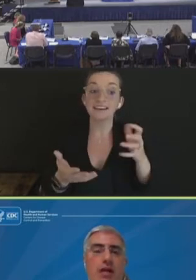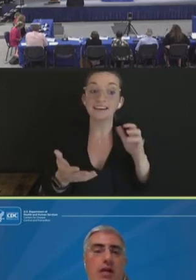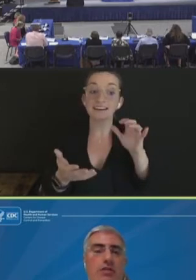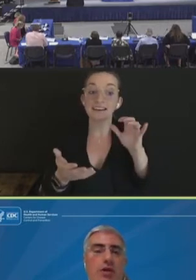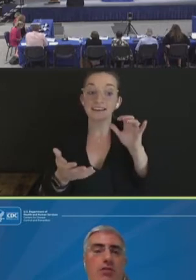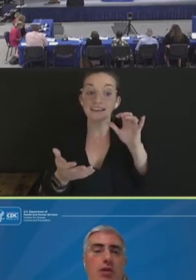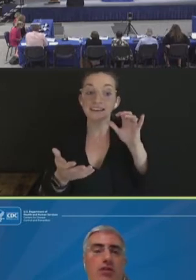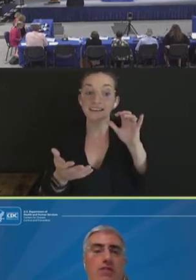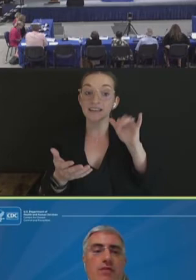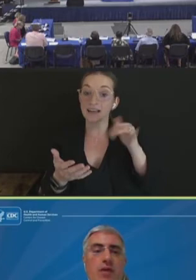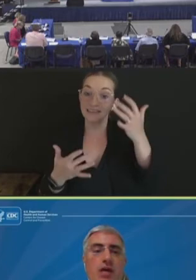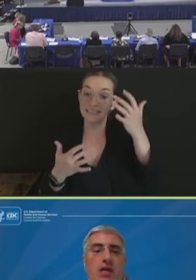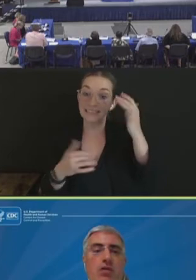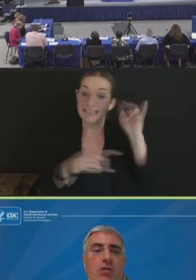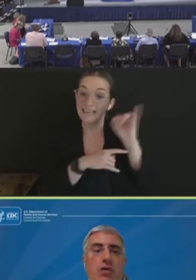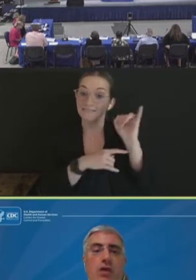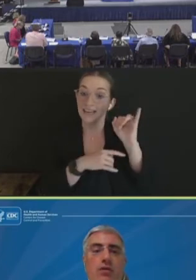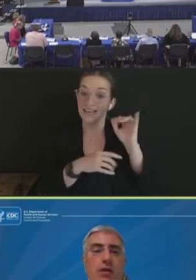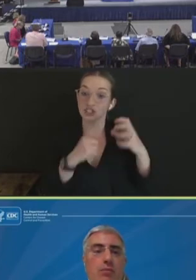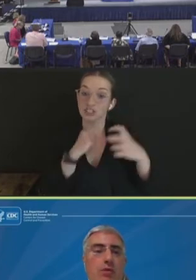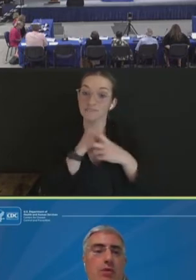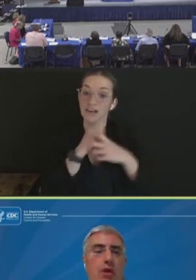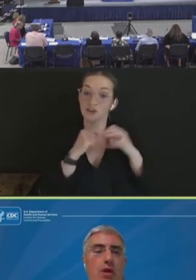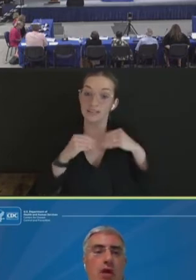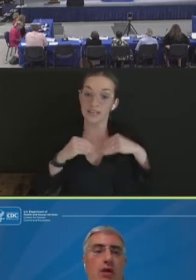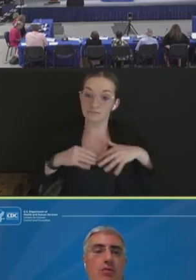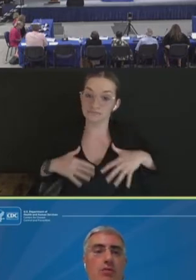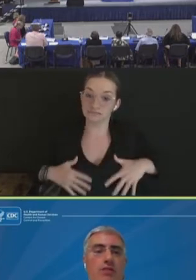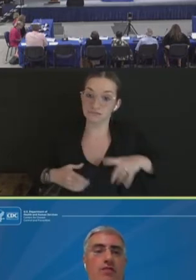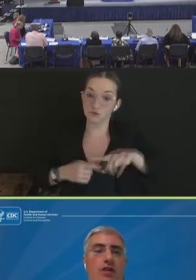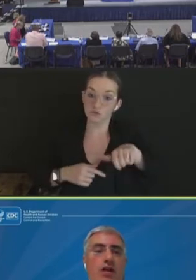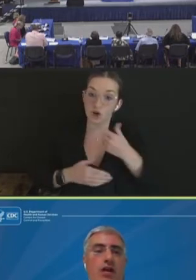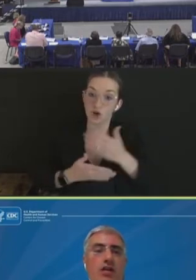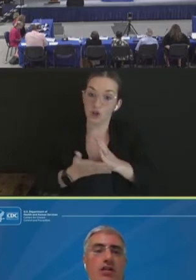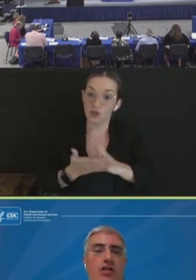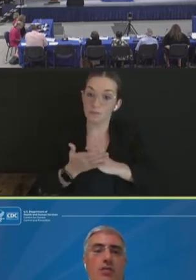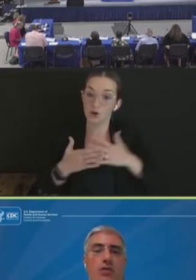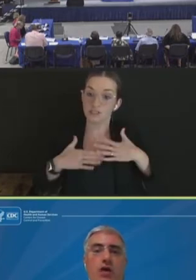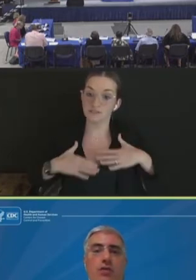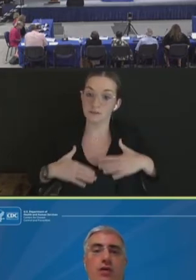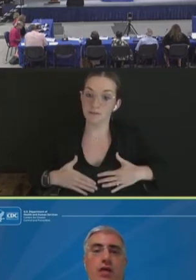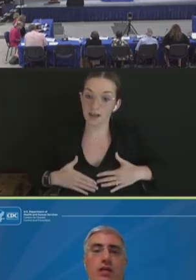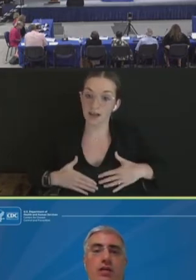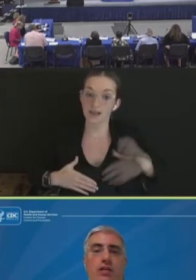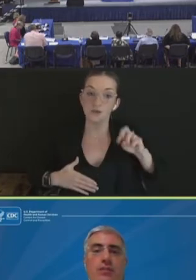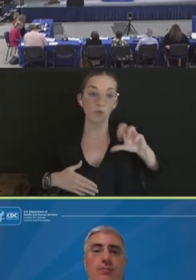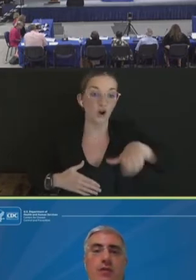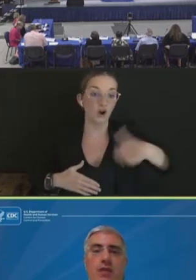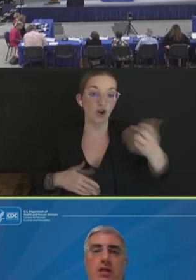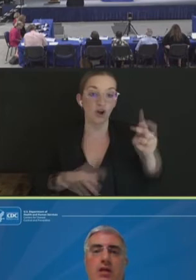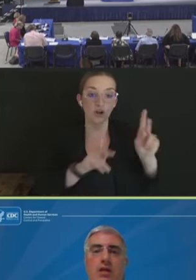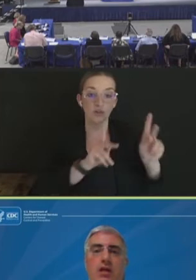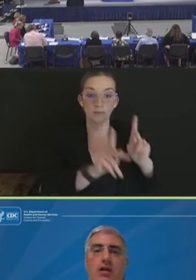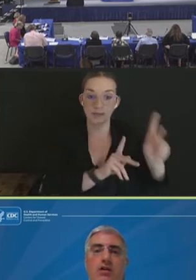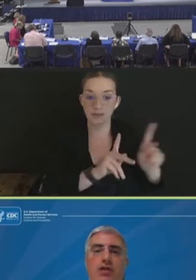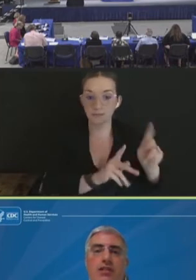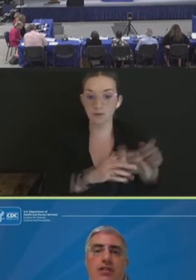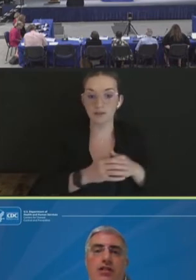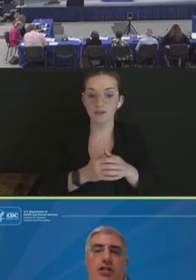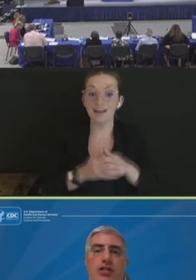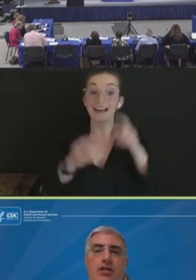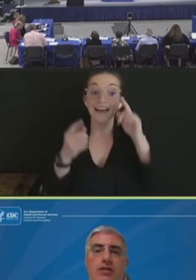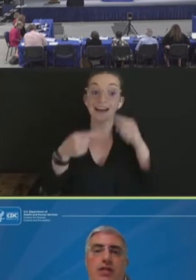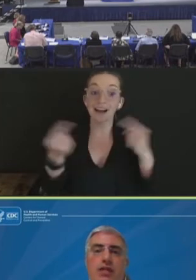transmitted to other parts of the body or other people through inadvertent inoculation or auto-inoculation. In